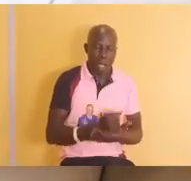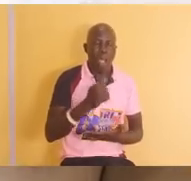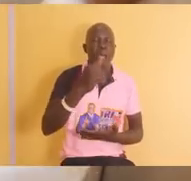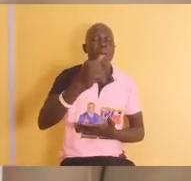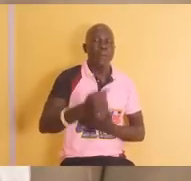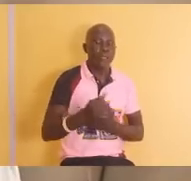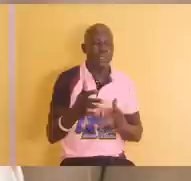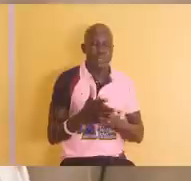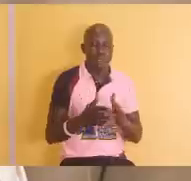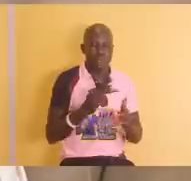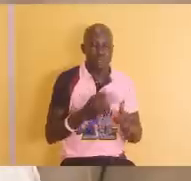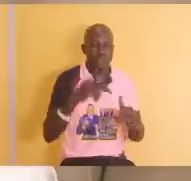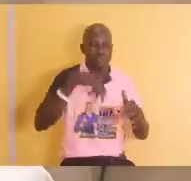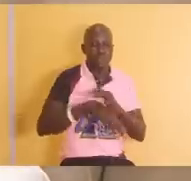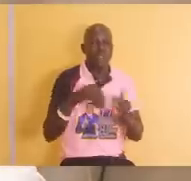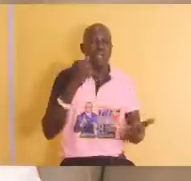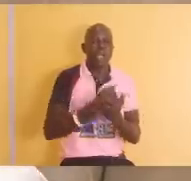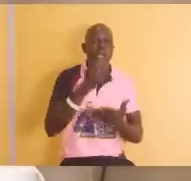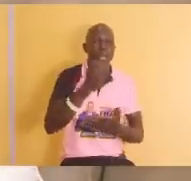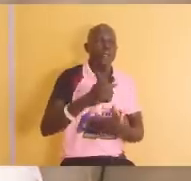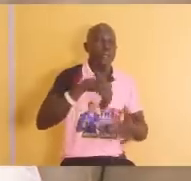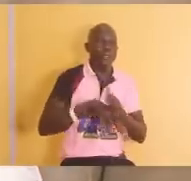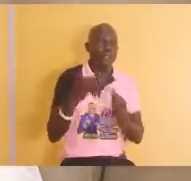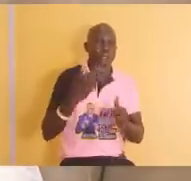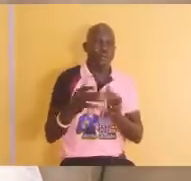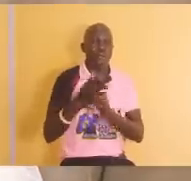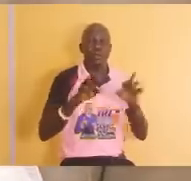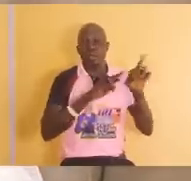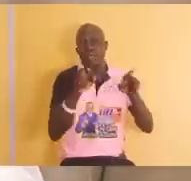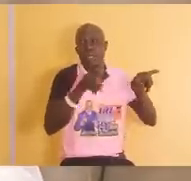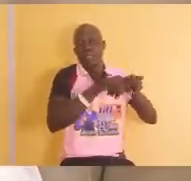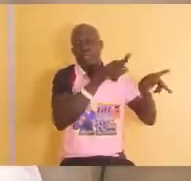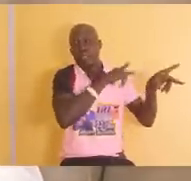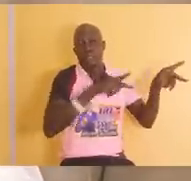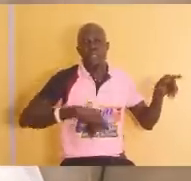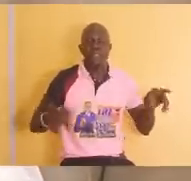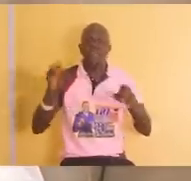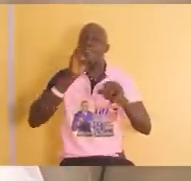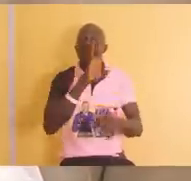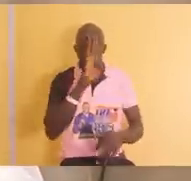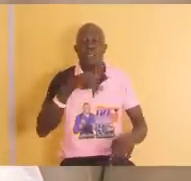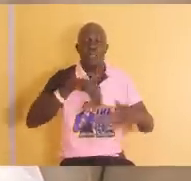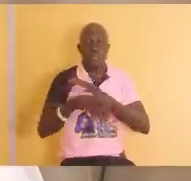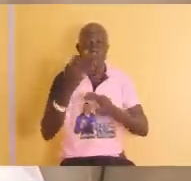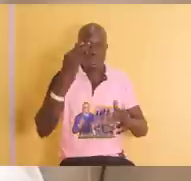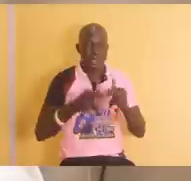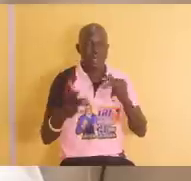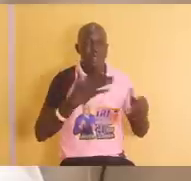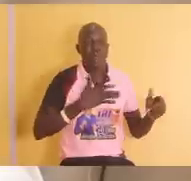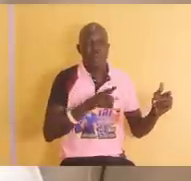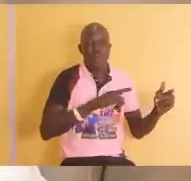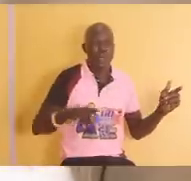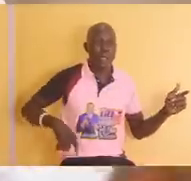amen amen amen amen amen amen amen amen amen amen amen amen amen amen amen amen amen amen amen amen amen